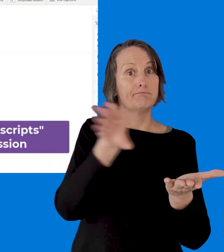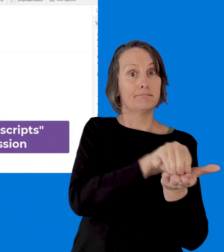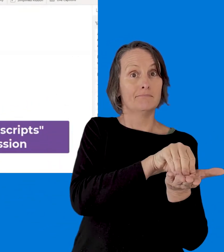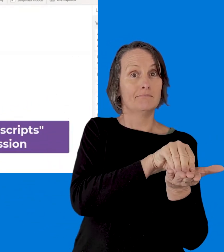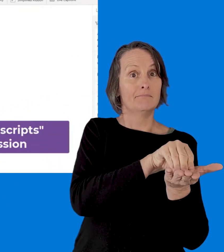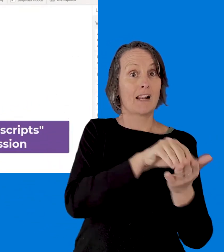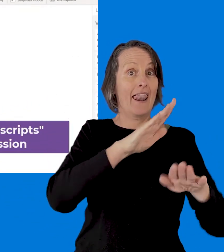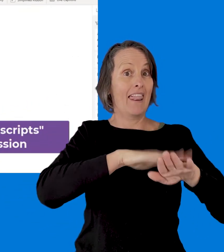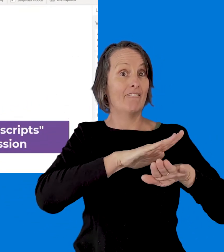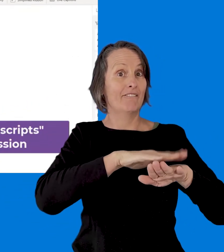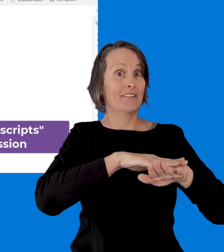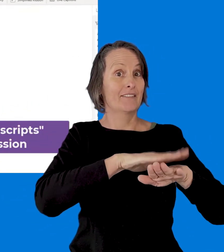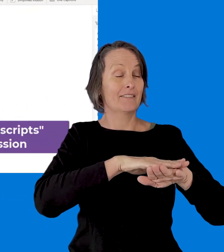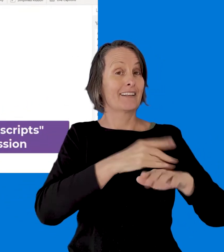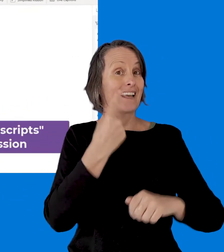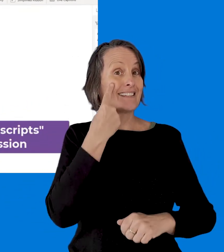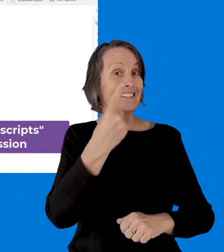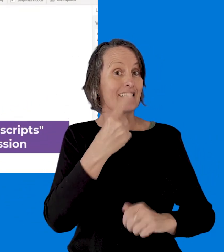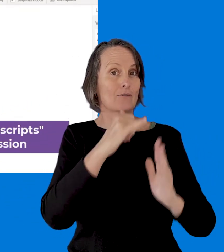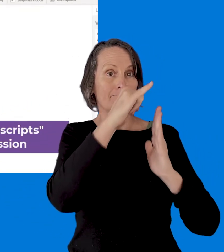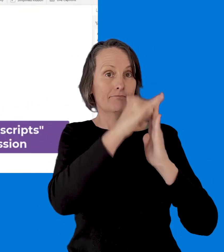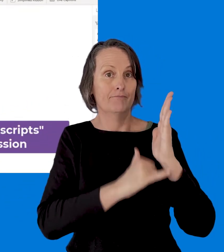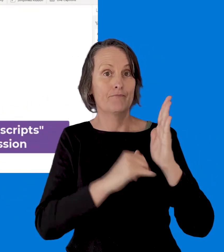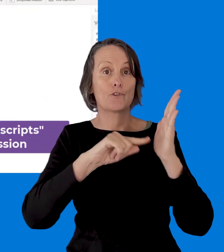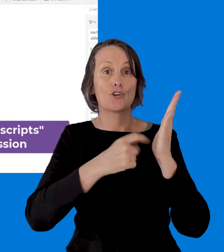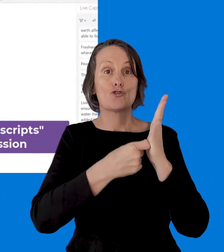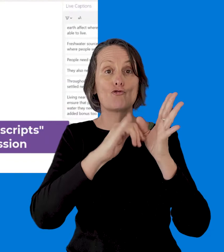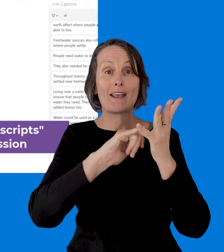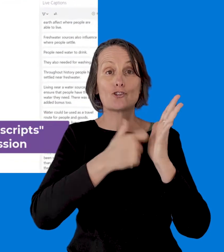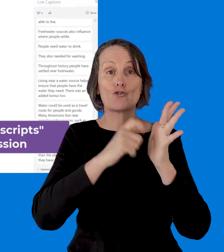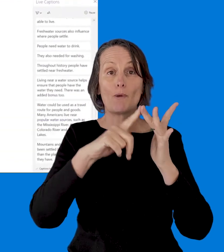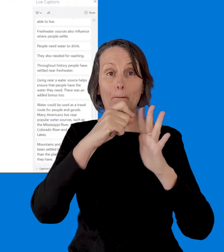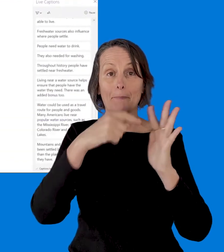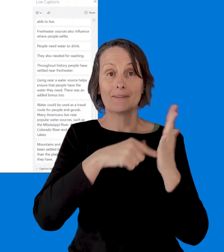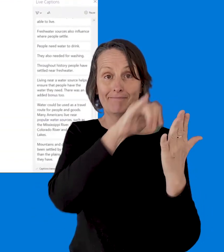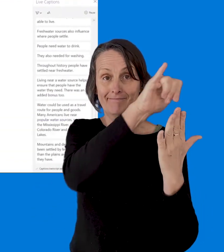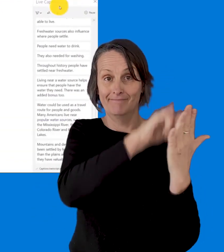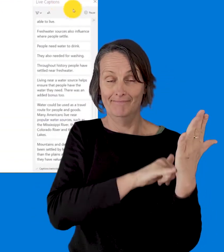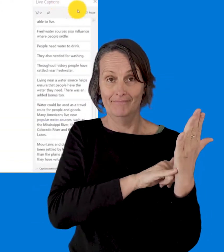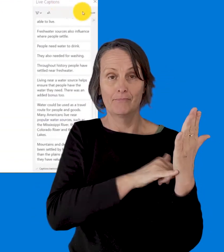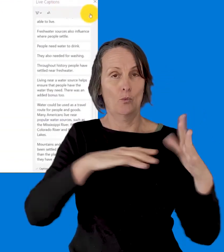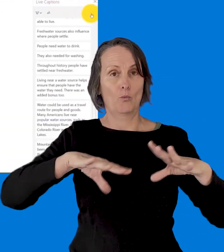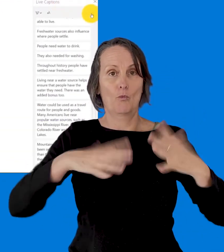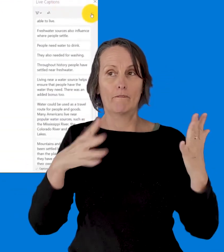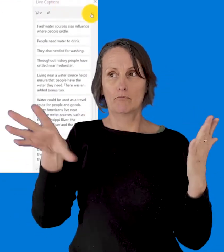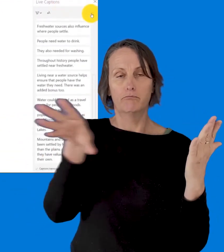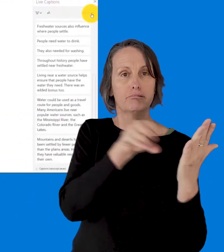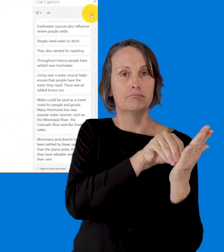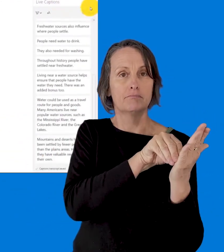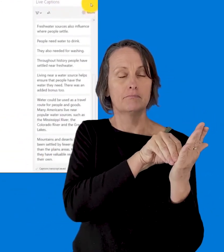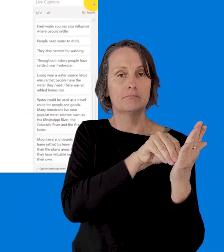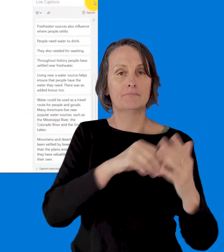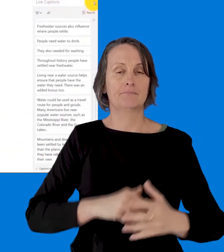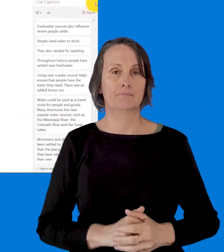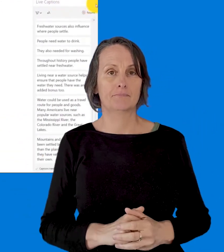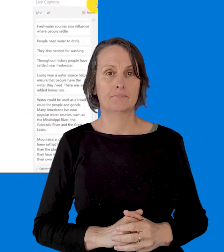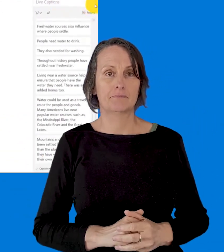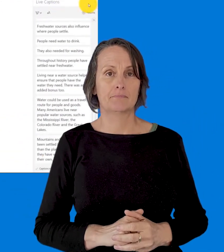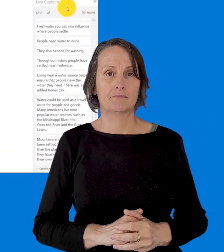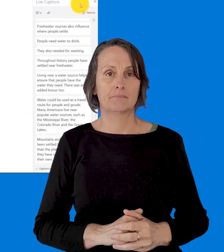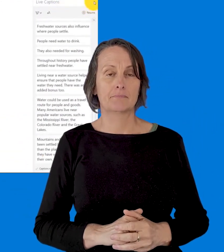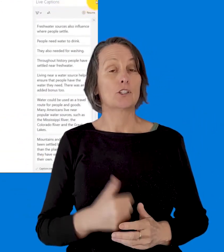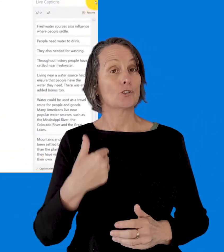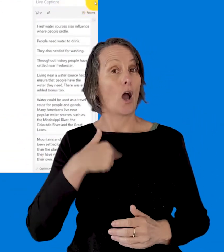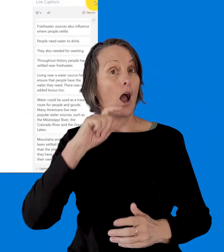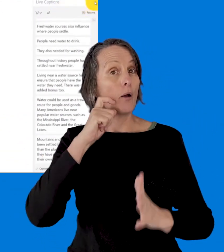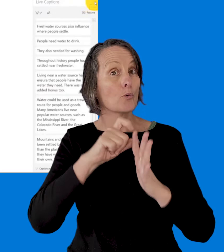see a transcripts section that is automatically created. Now what I'm going to do is I'm going to close the live